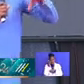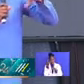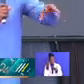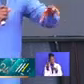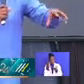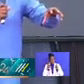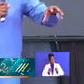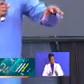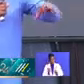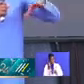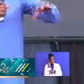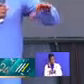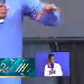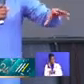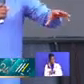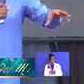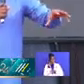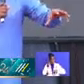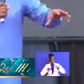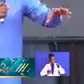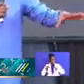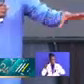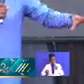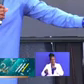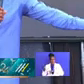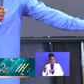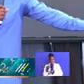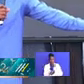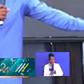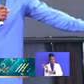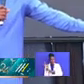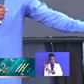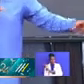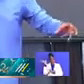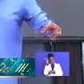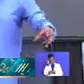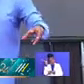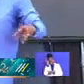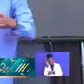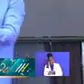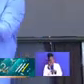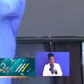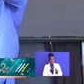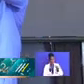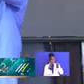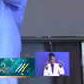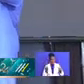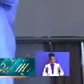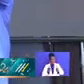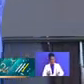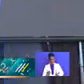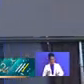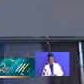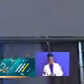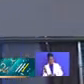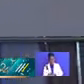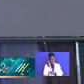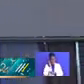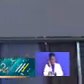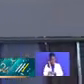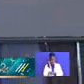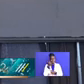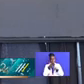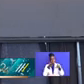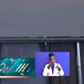somebody understand the Dynamics of the wicked authors and somebody have to rise above that